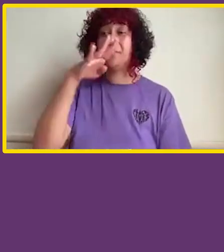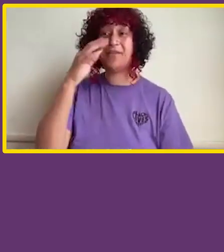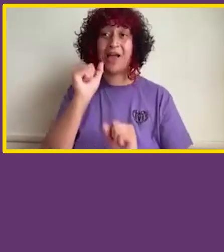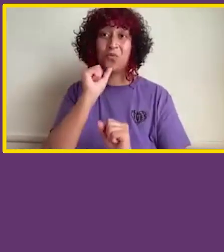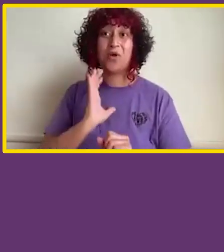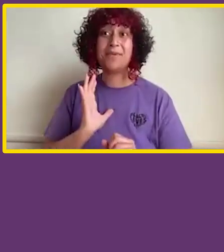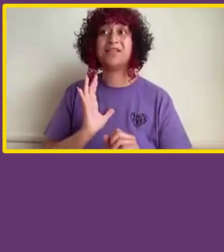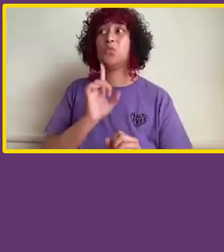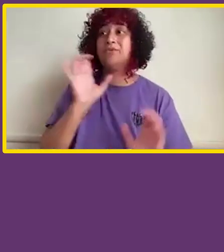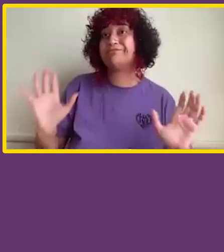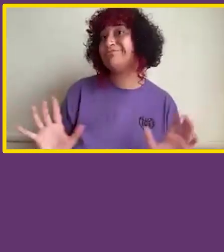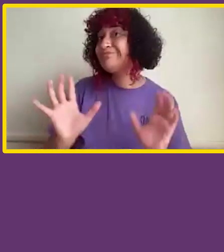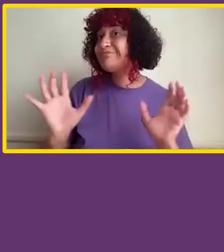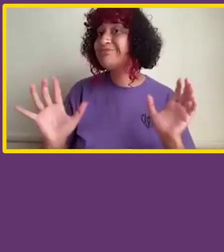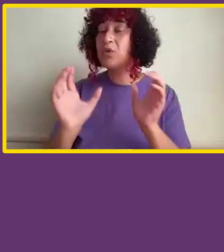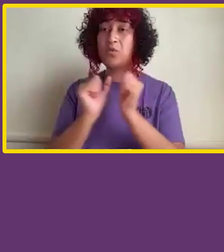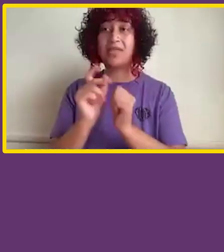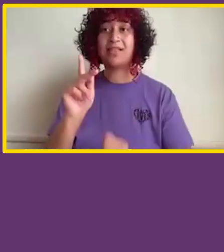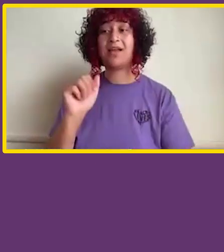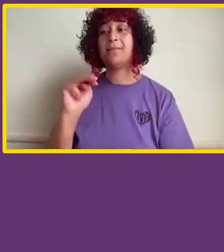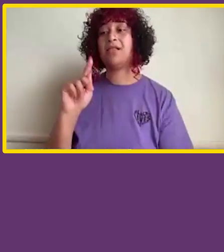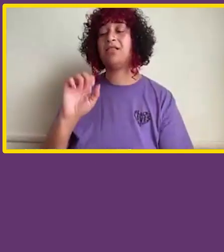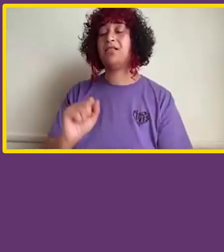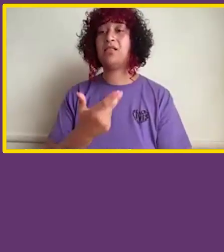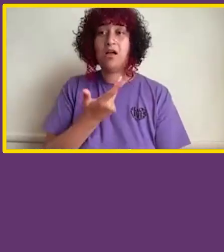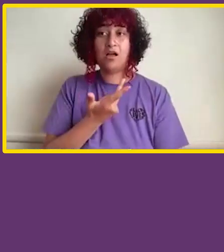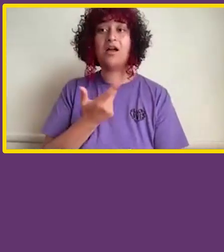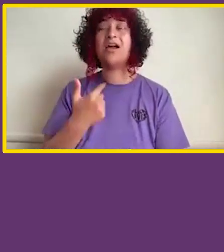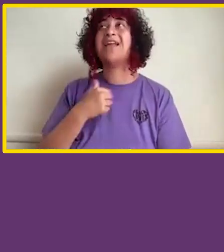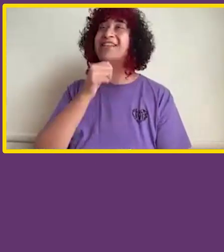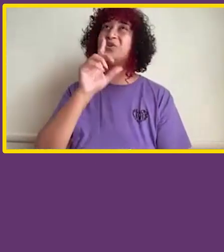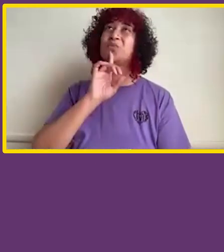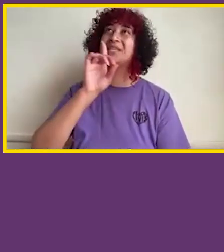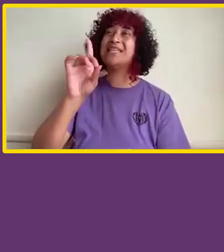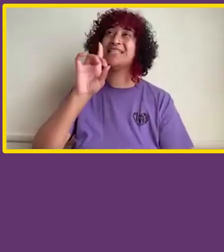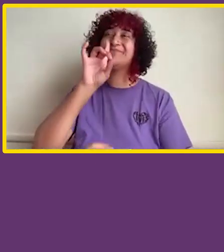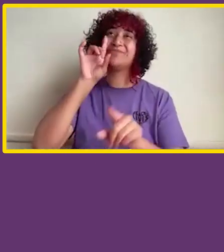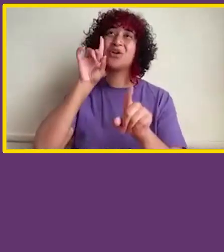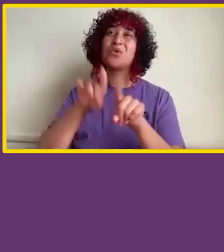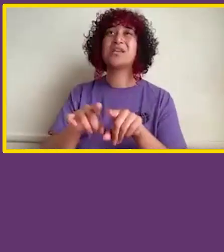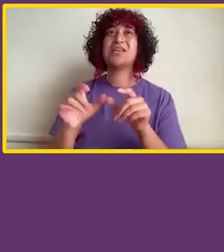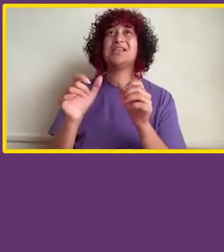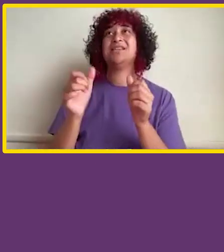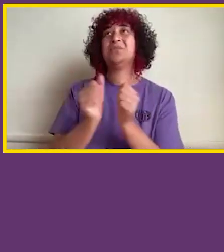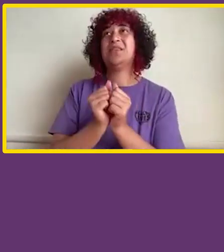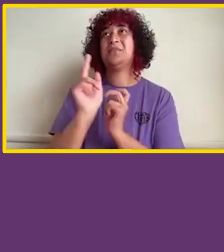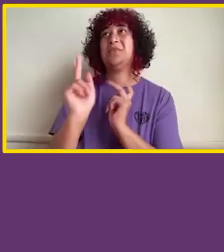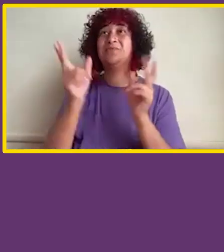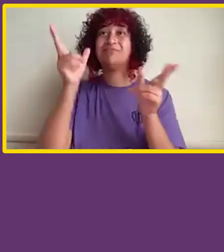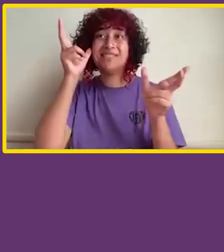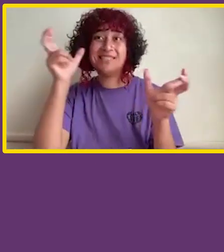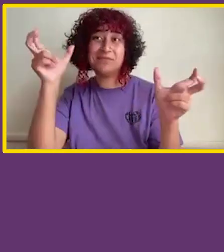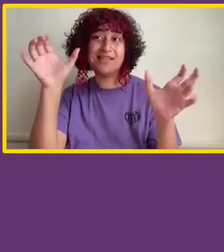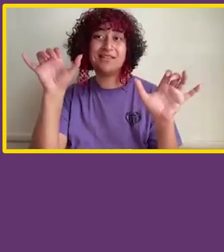especially mobilized around Kamala Harris. And I don't really agree with people sort of demonizing that,